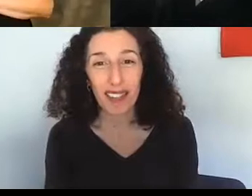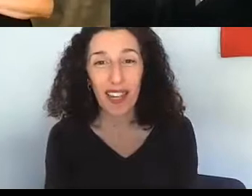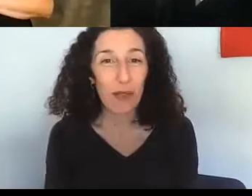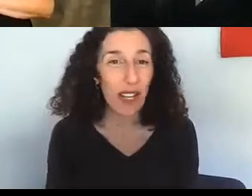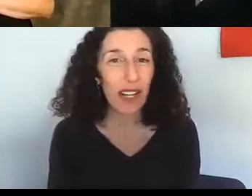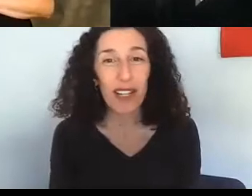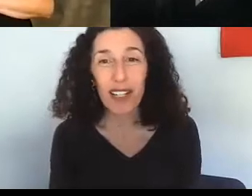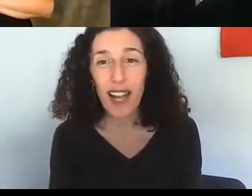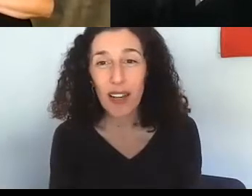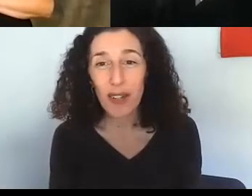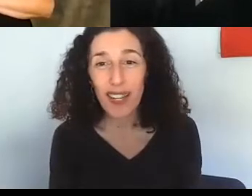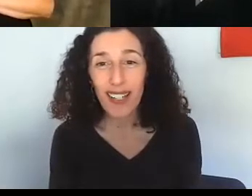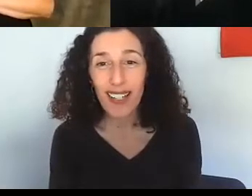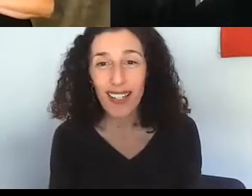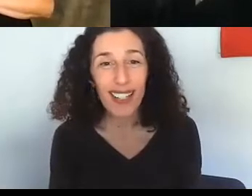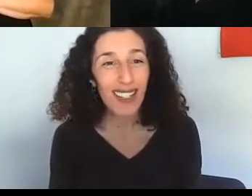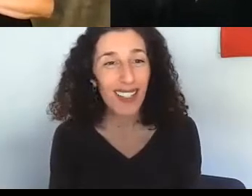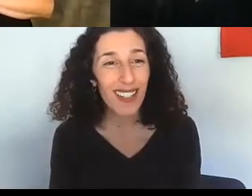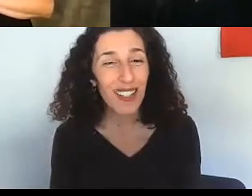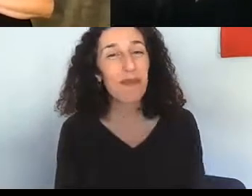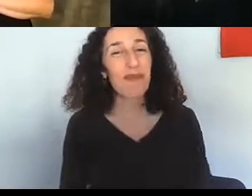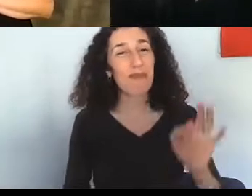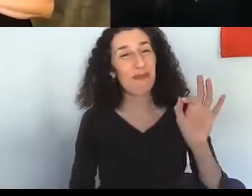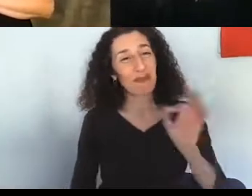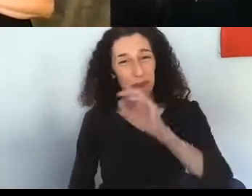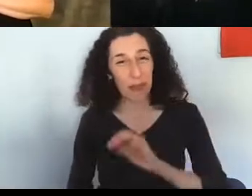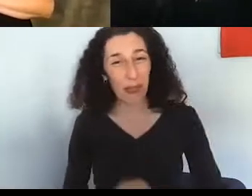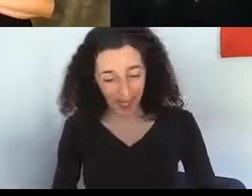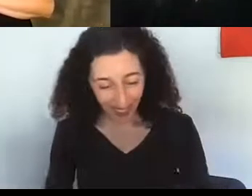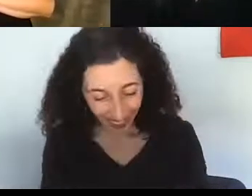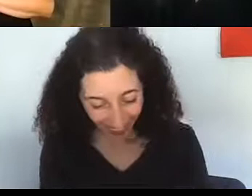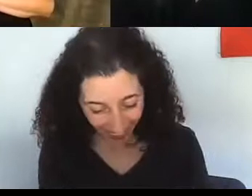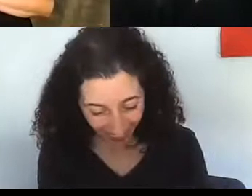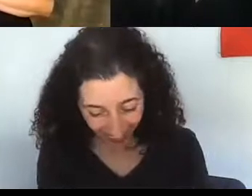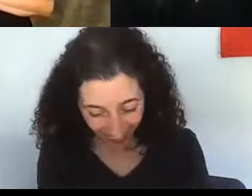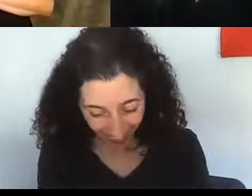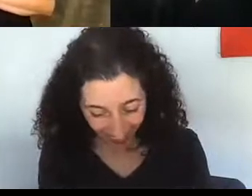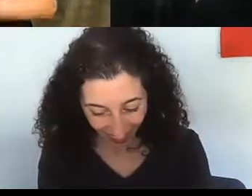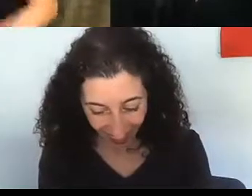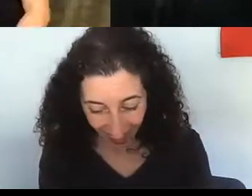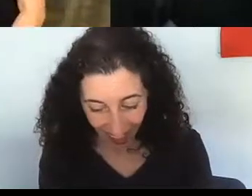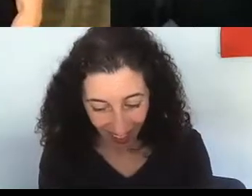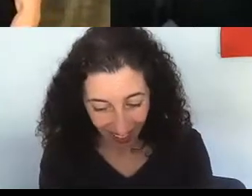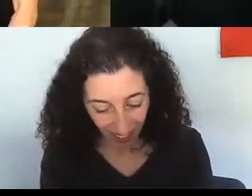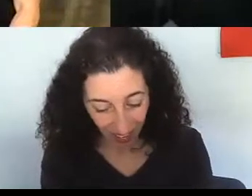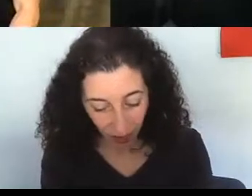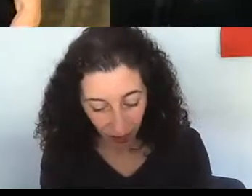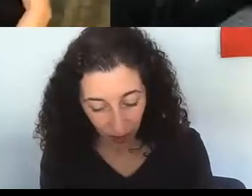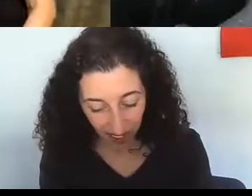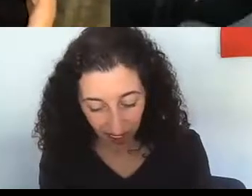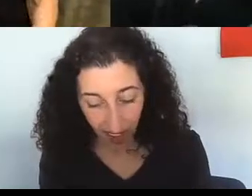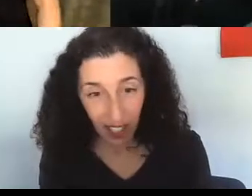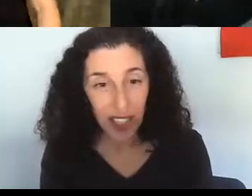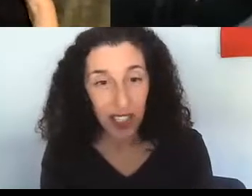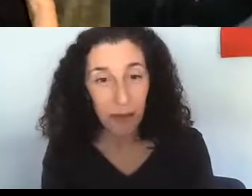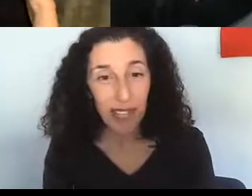is Andrea. Andrea, now tell me your preference, because I've had friends with many pronunciations, so please. Thank you for